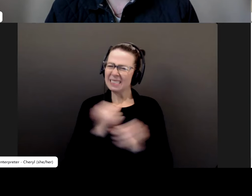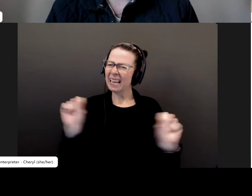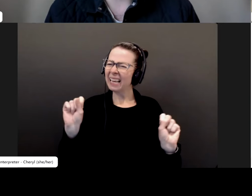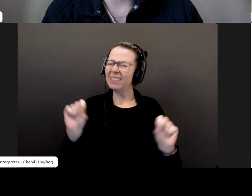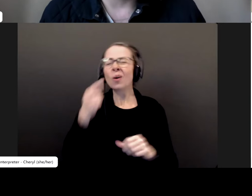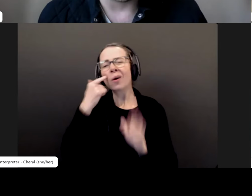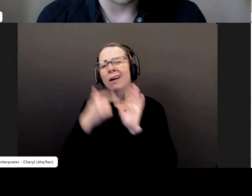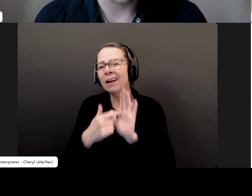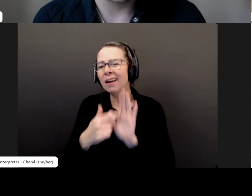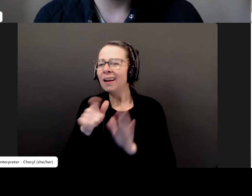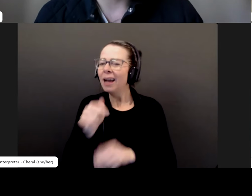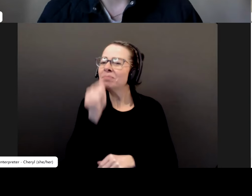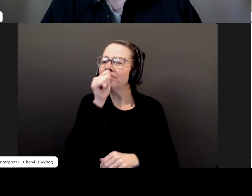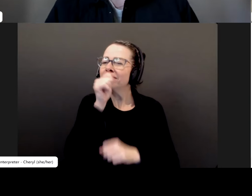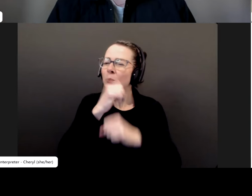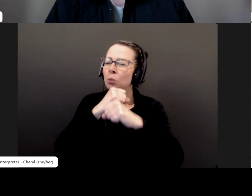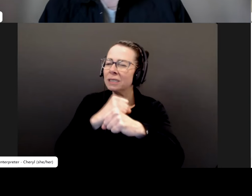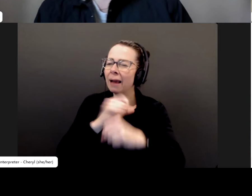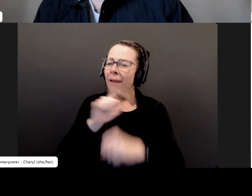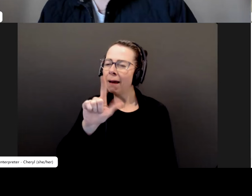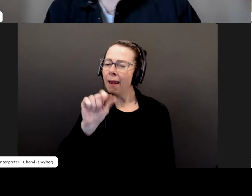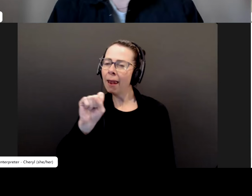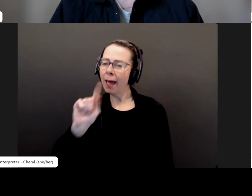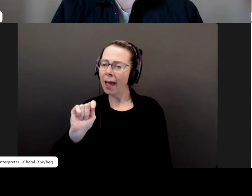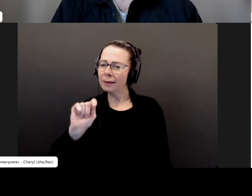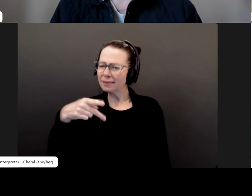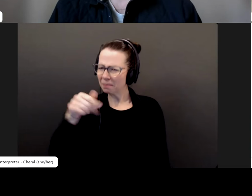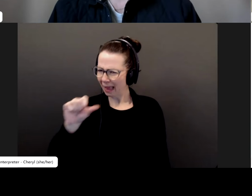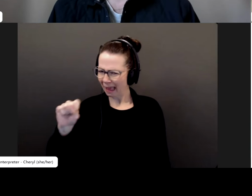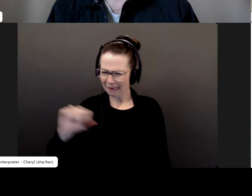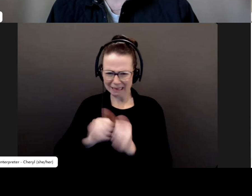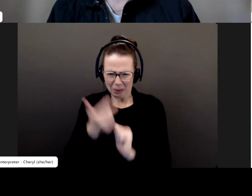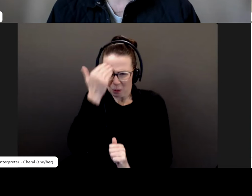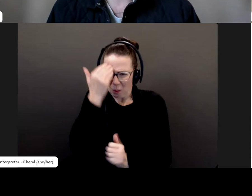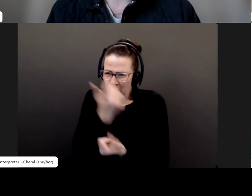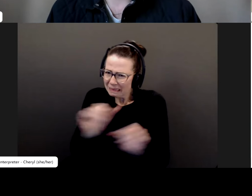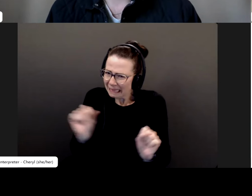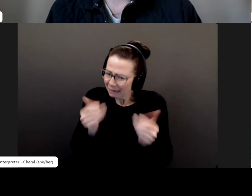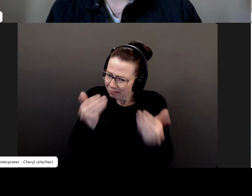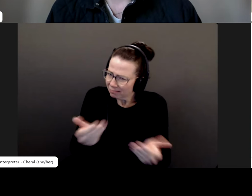is actually safe? Right. So one of the reasons,